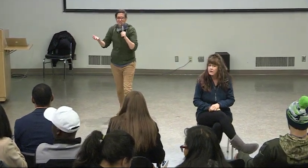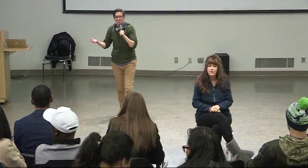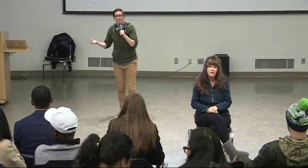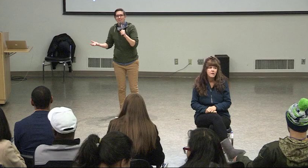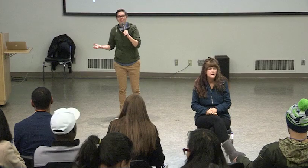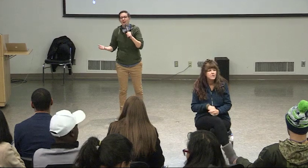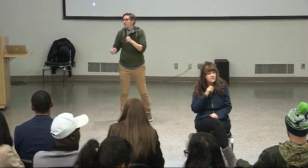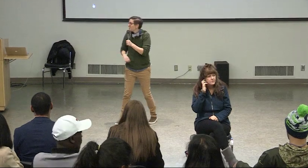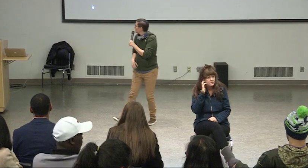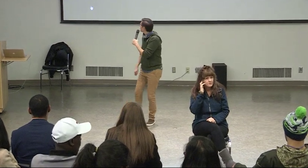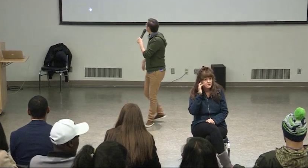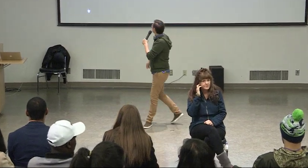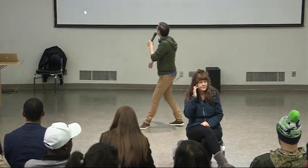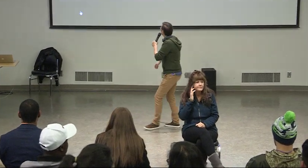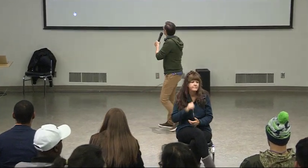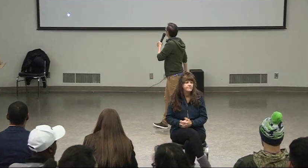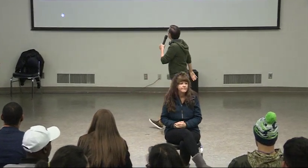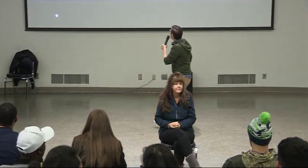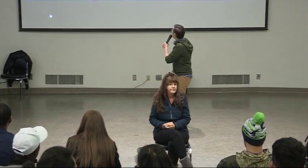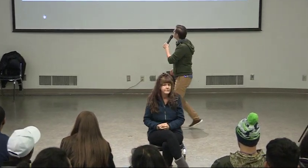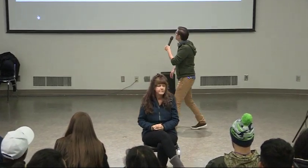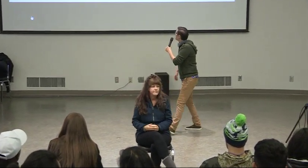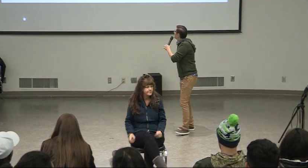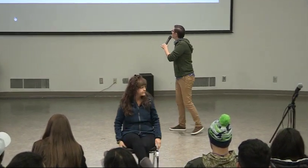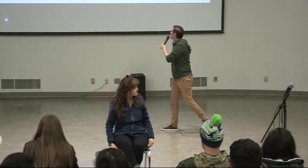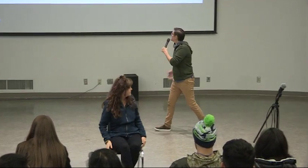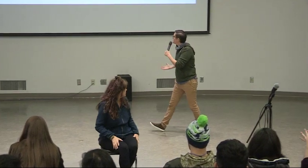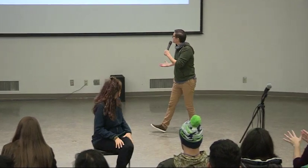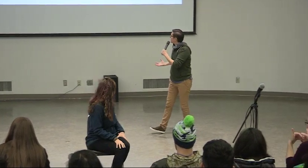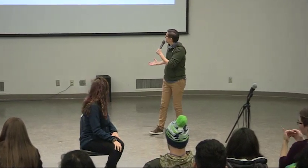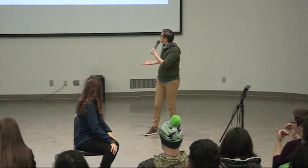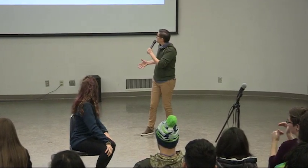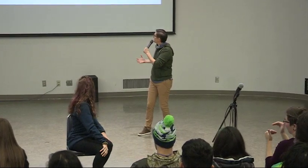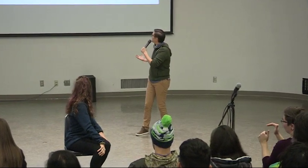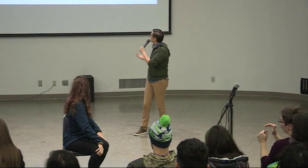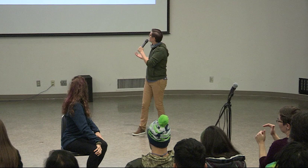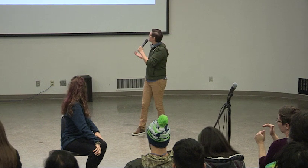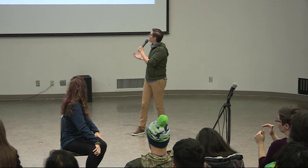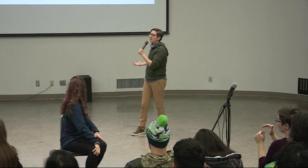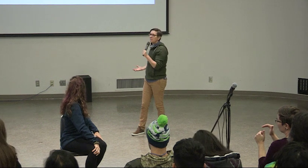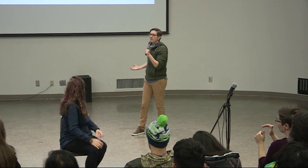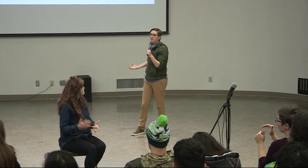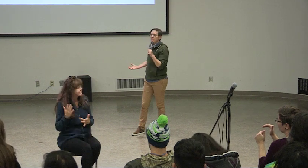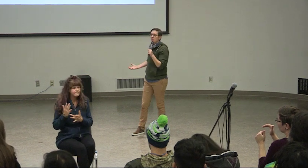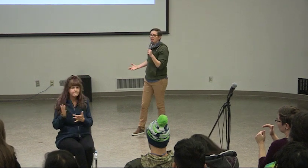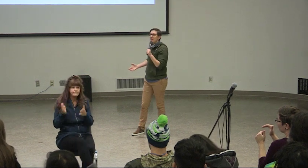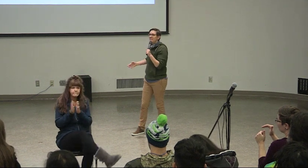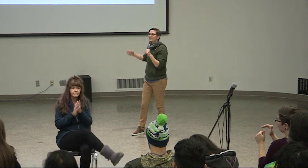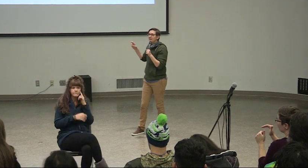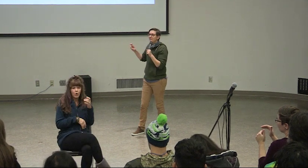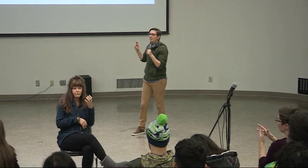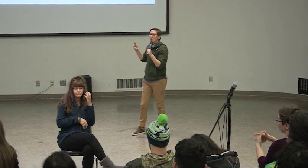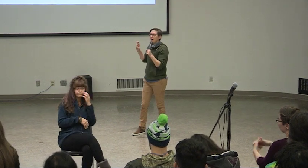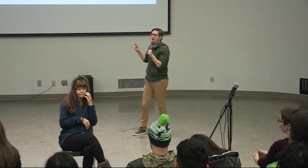to spaces as we think about that. And then the last one is a text request for phone and computer usage.